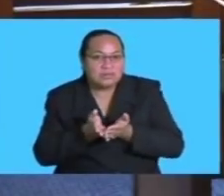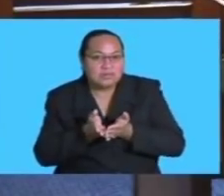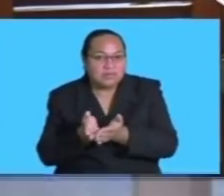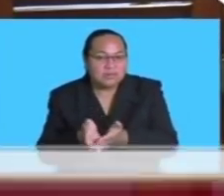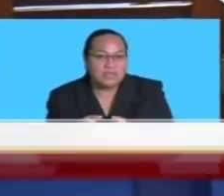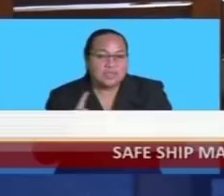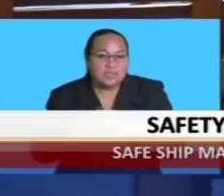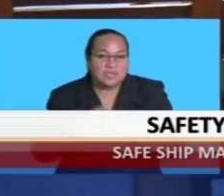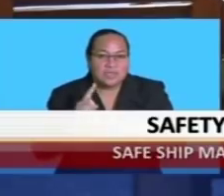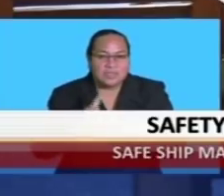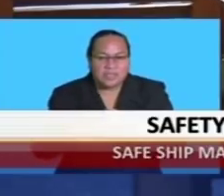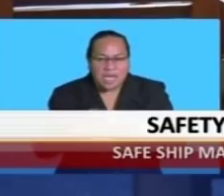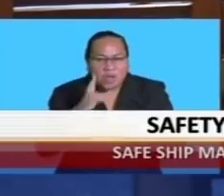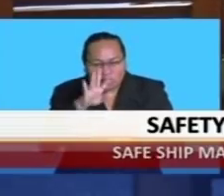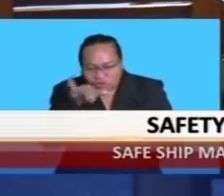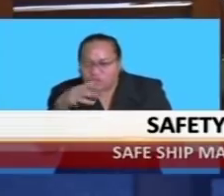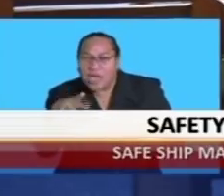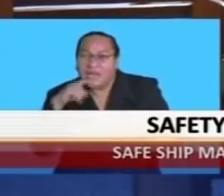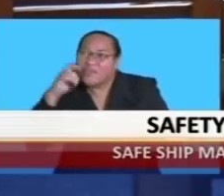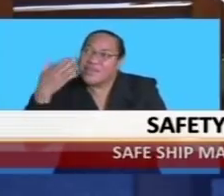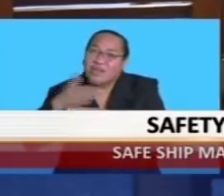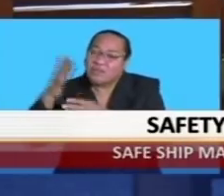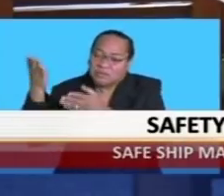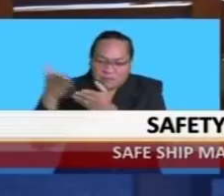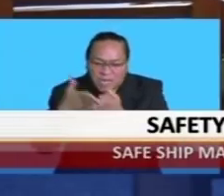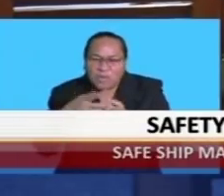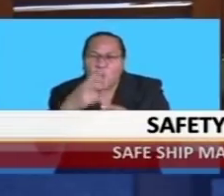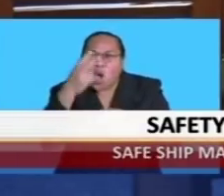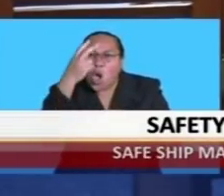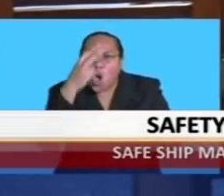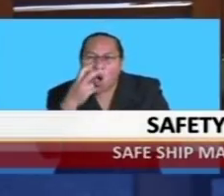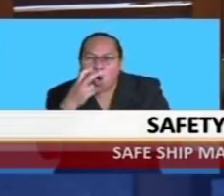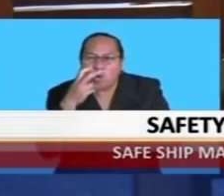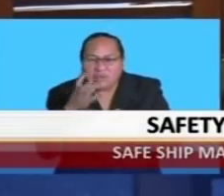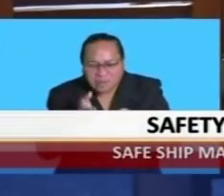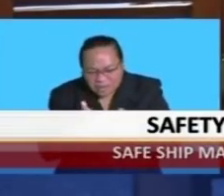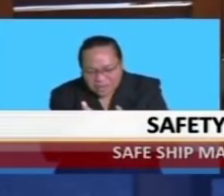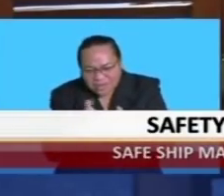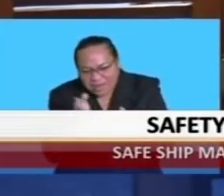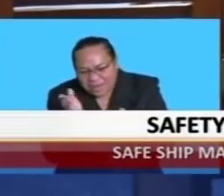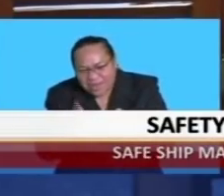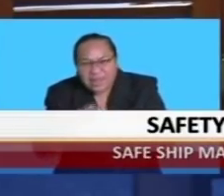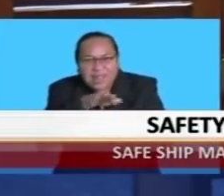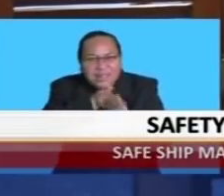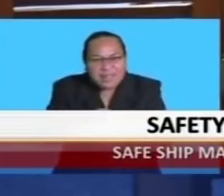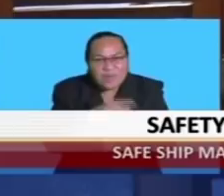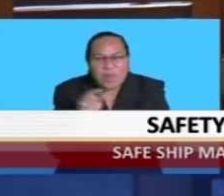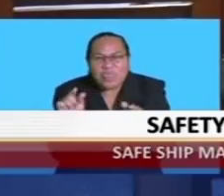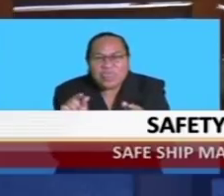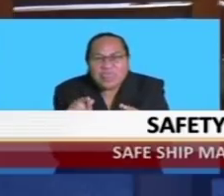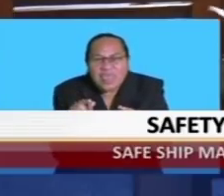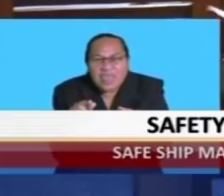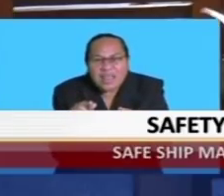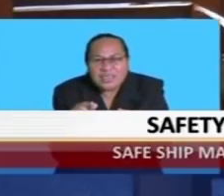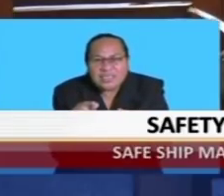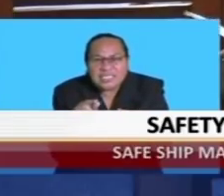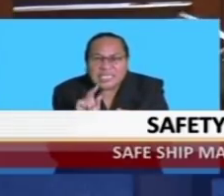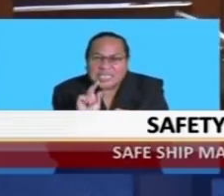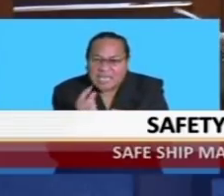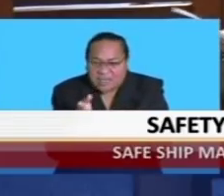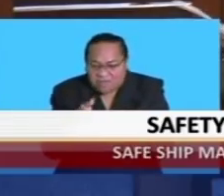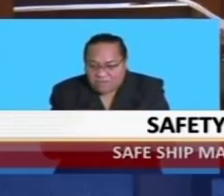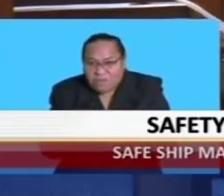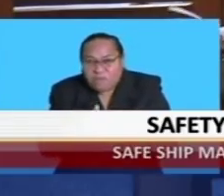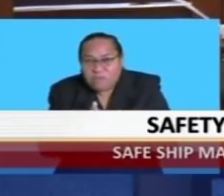of the vessels that are being brought in. Many are old and their hulls, their hull plating is worn and thin. One small grounding or